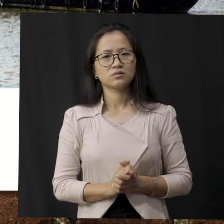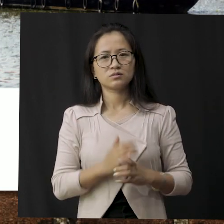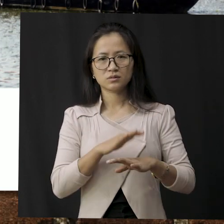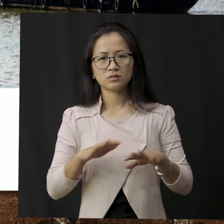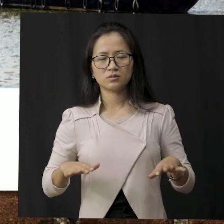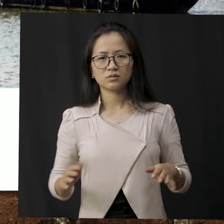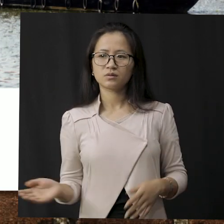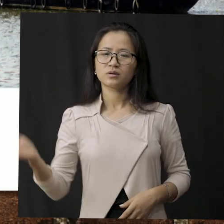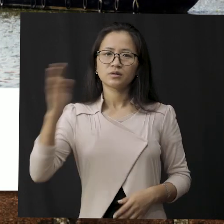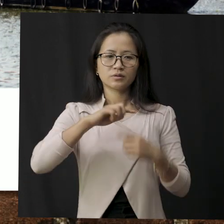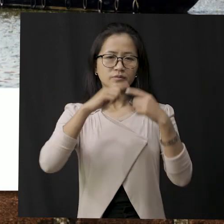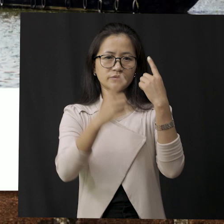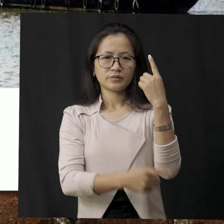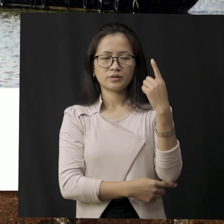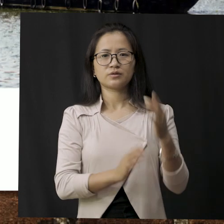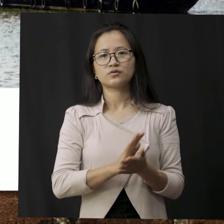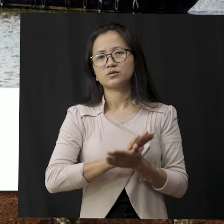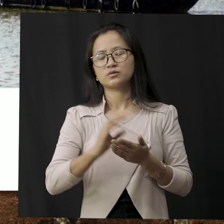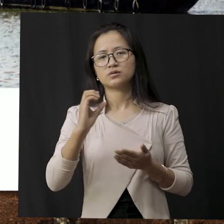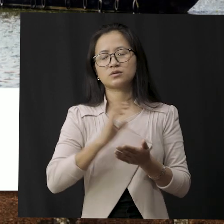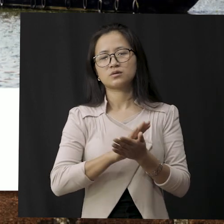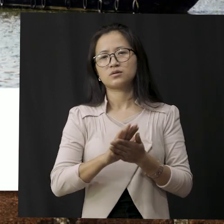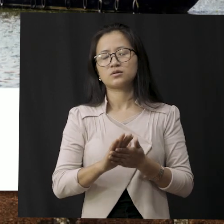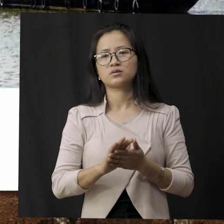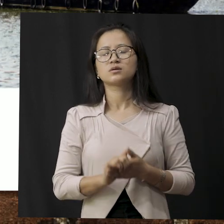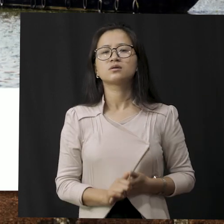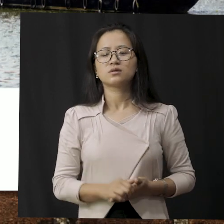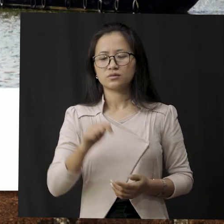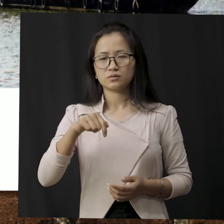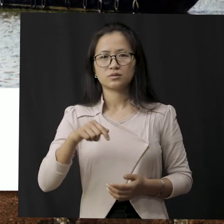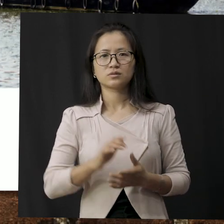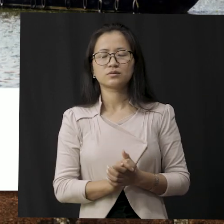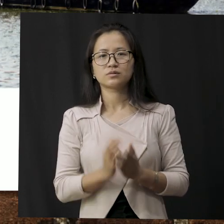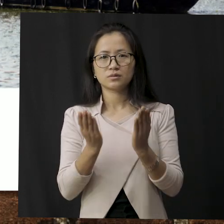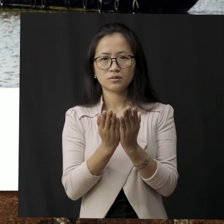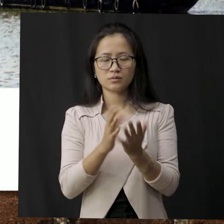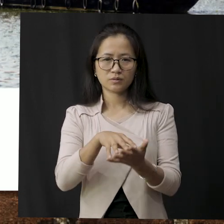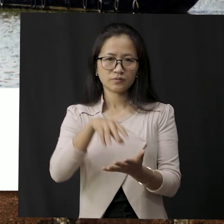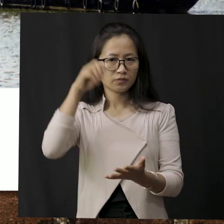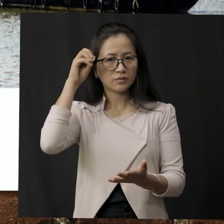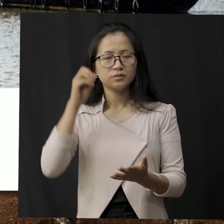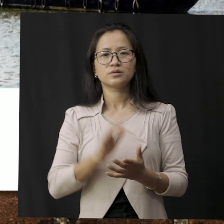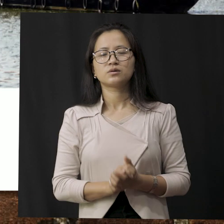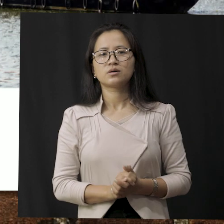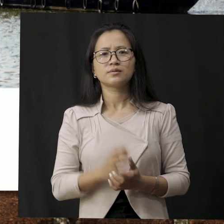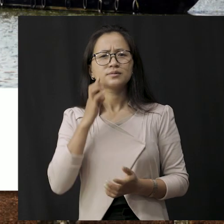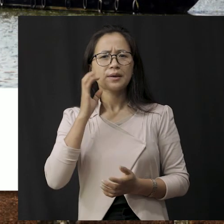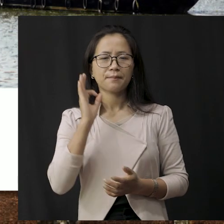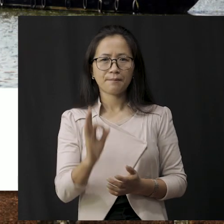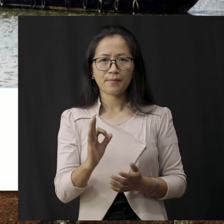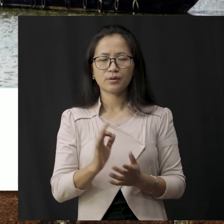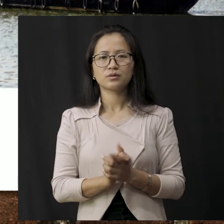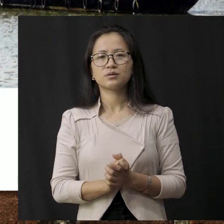students, that comes to the end of the chapter. So from this chapter, we have learned the